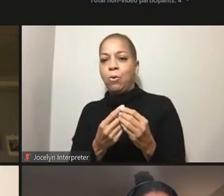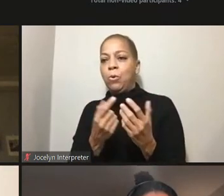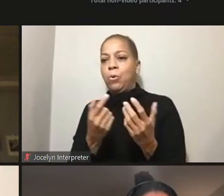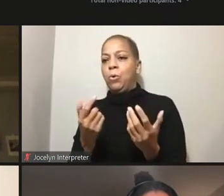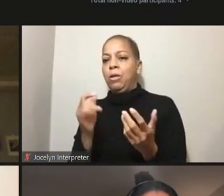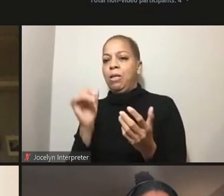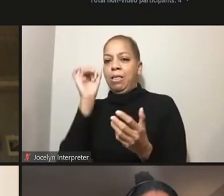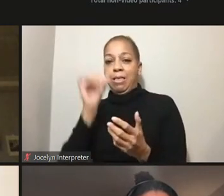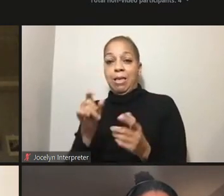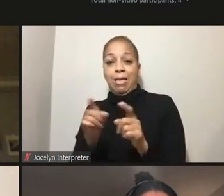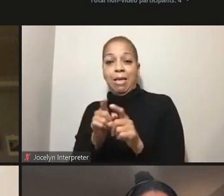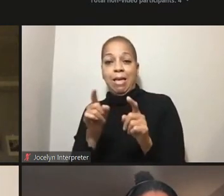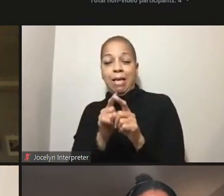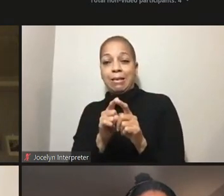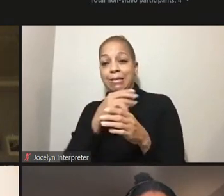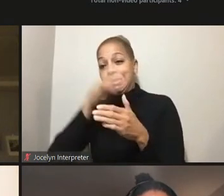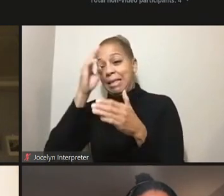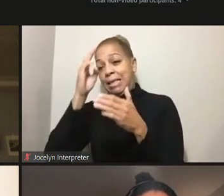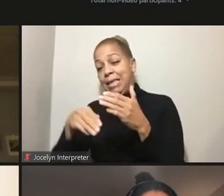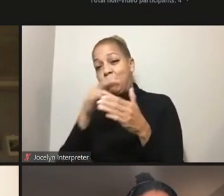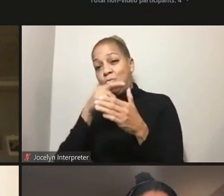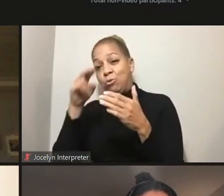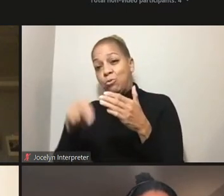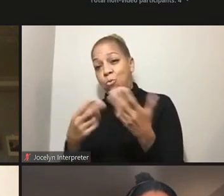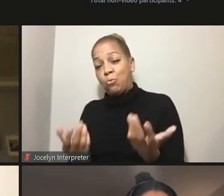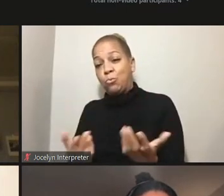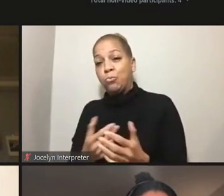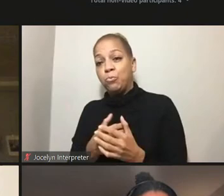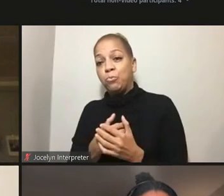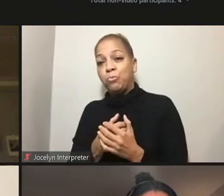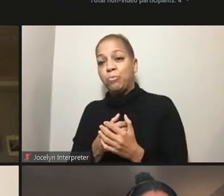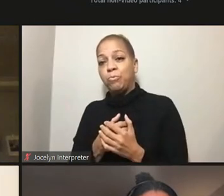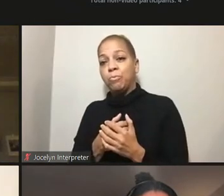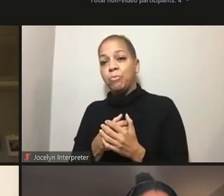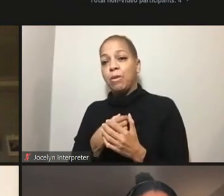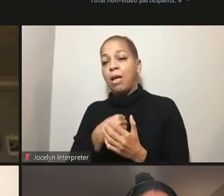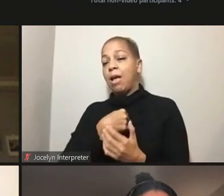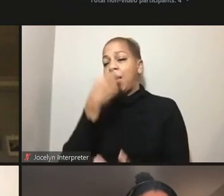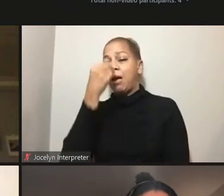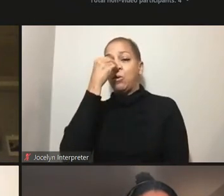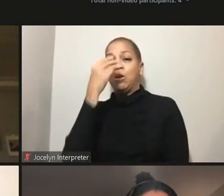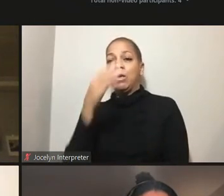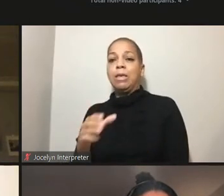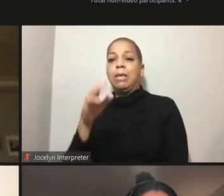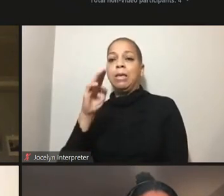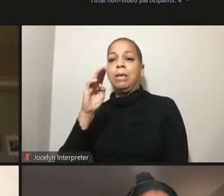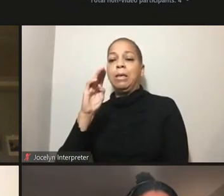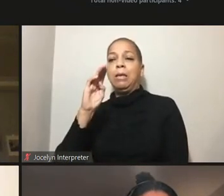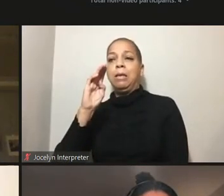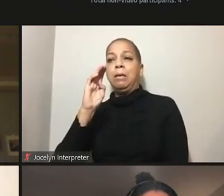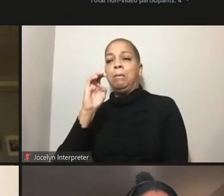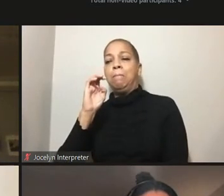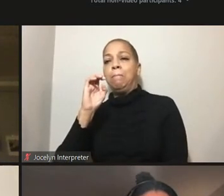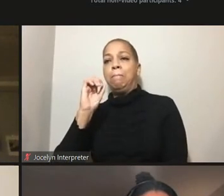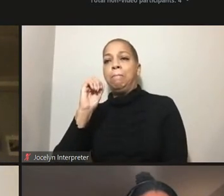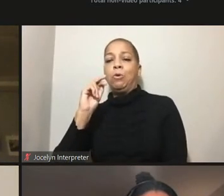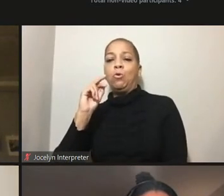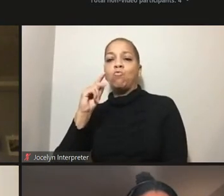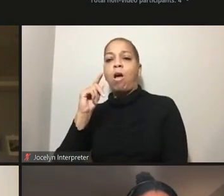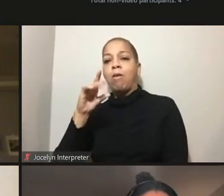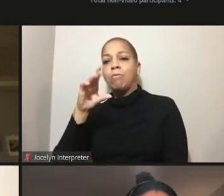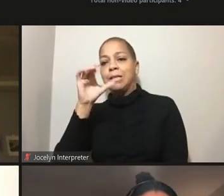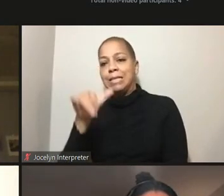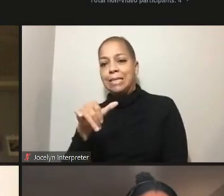of end result. I do not care about the bureaucracy leading up to